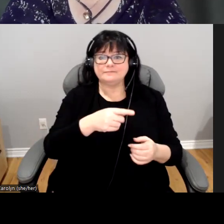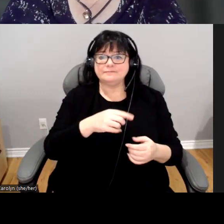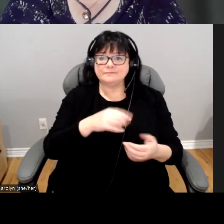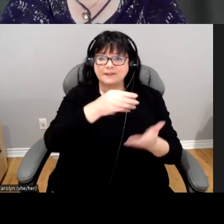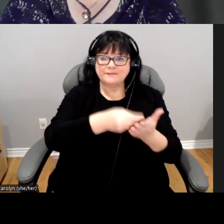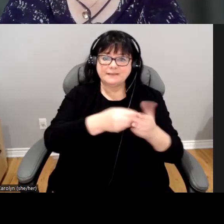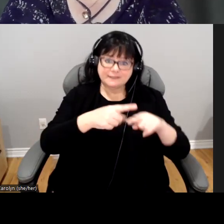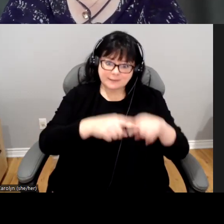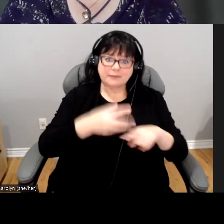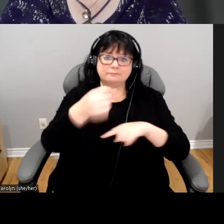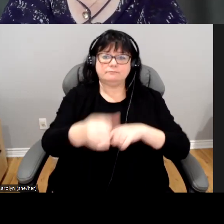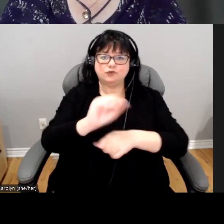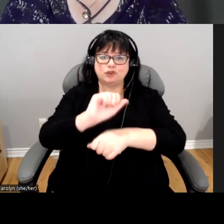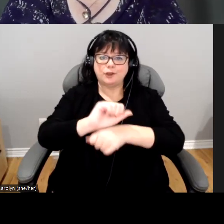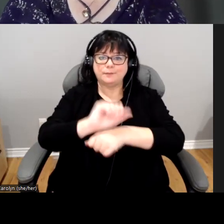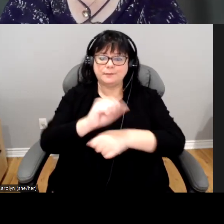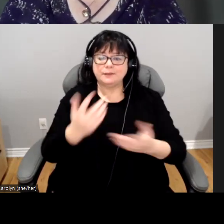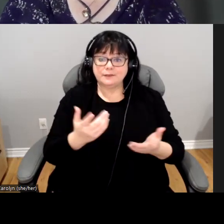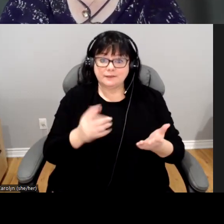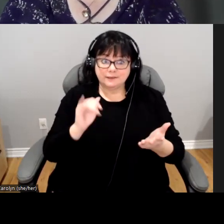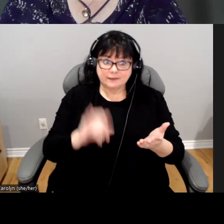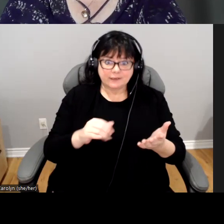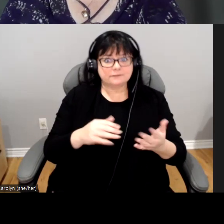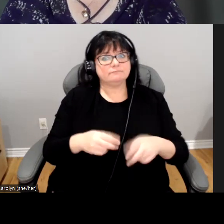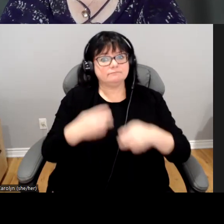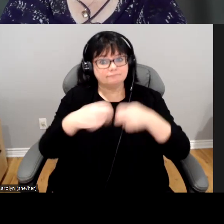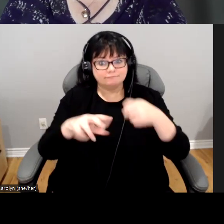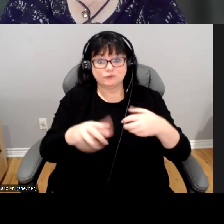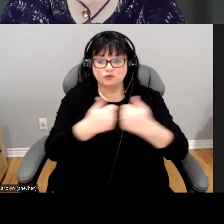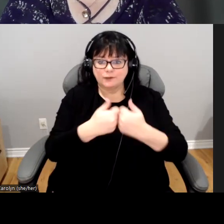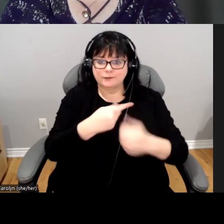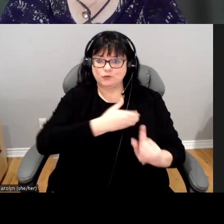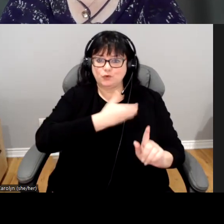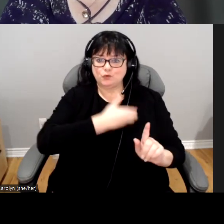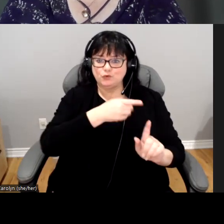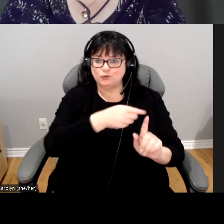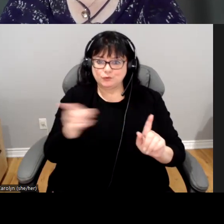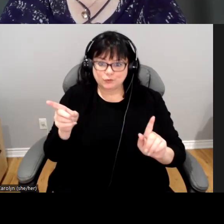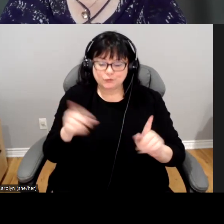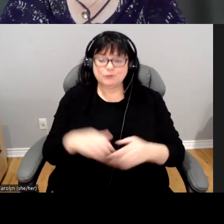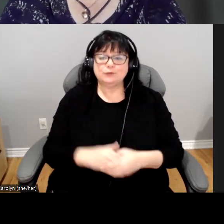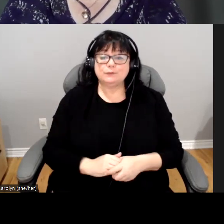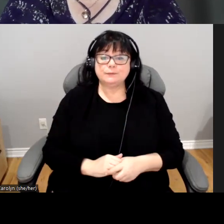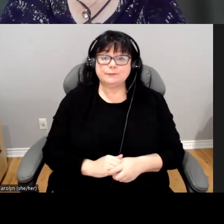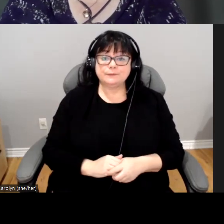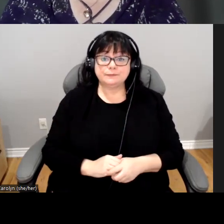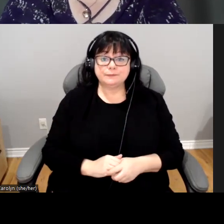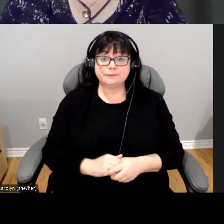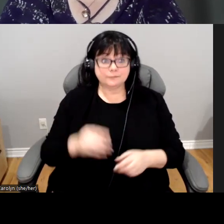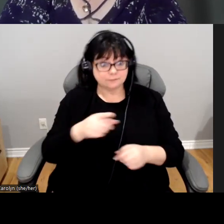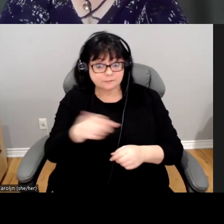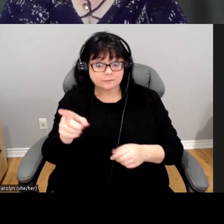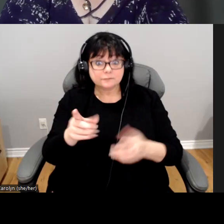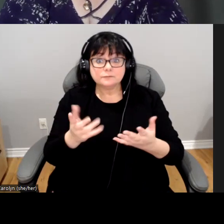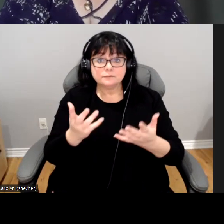on it. So when I think about this, and when you're trying to connect with your employment service partners, if you're